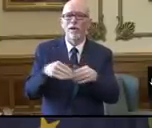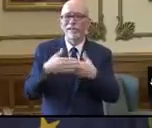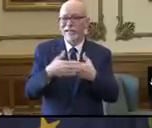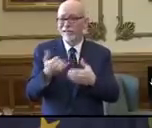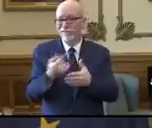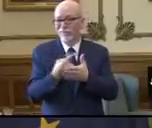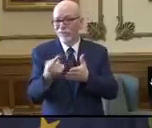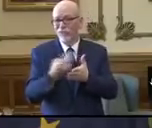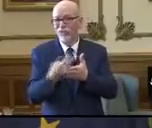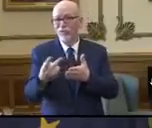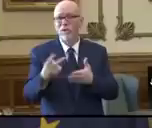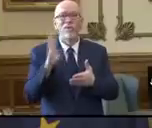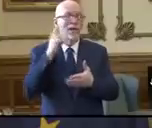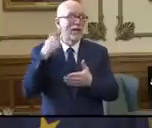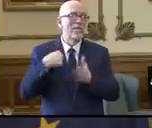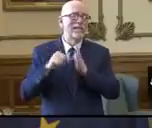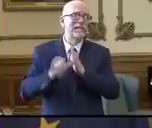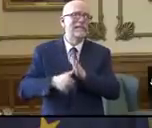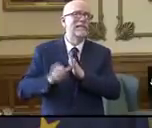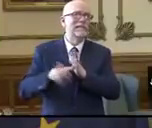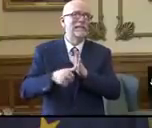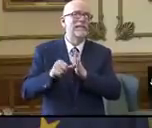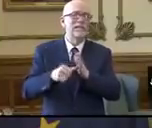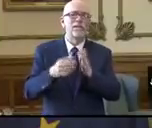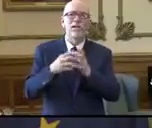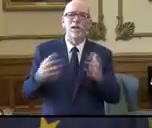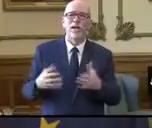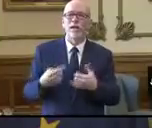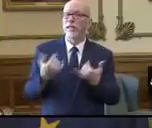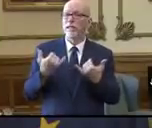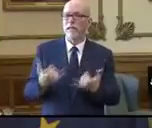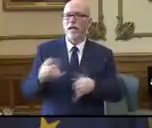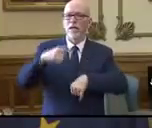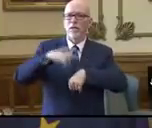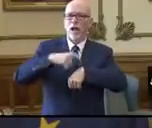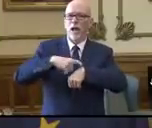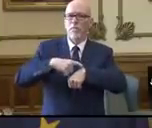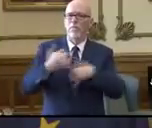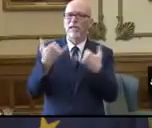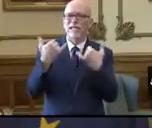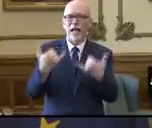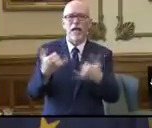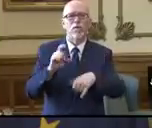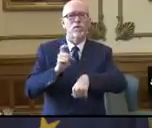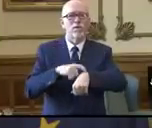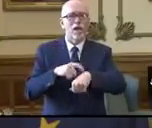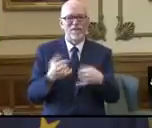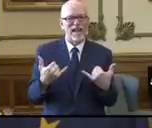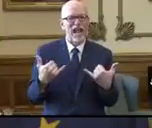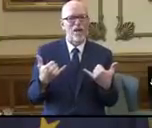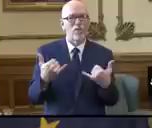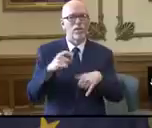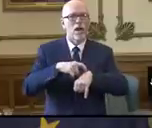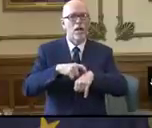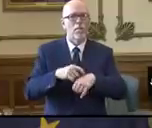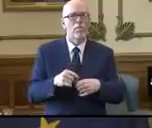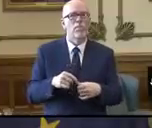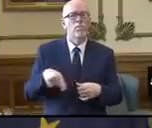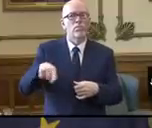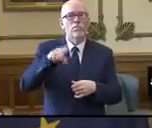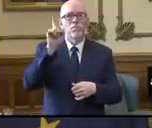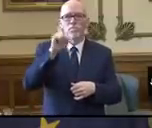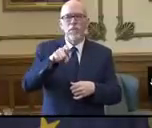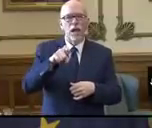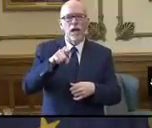2-week period. You're going to hear me say a lot, this is the time. This is the time right now to be